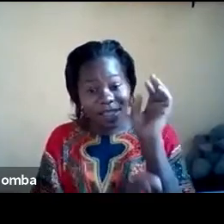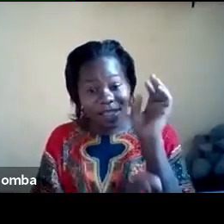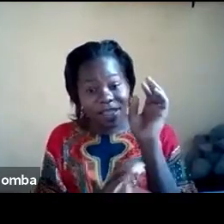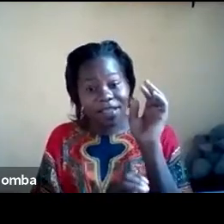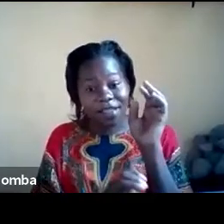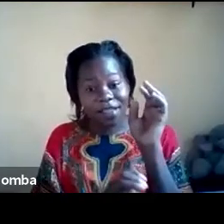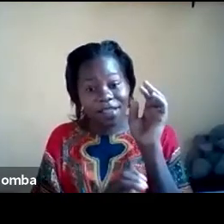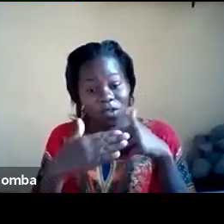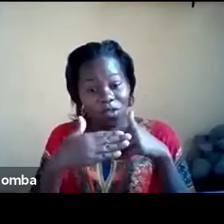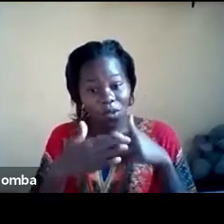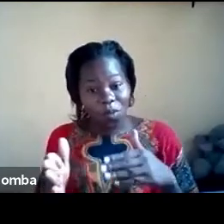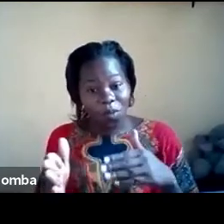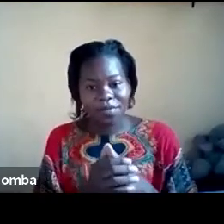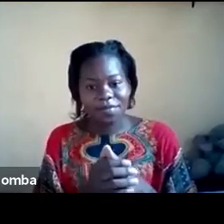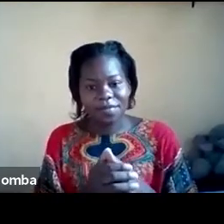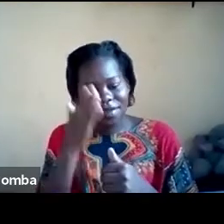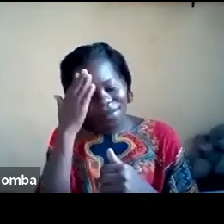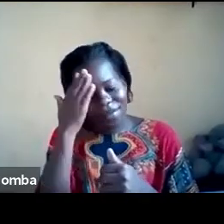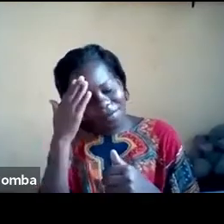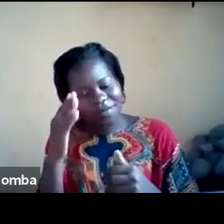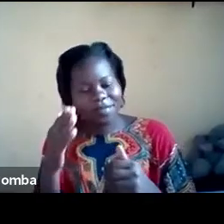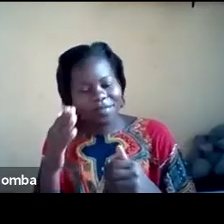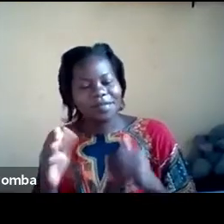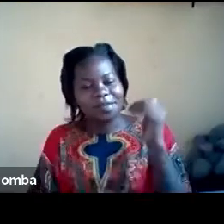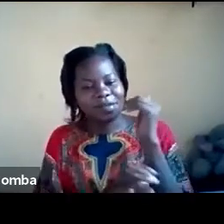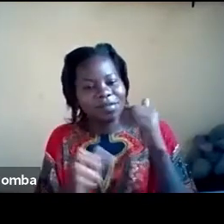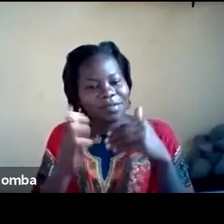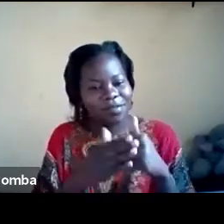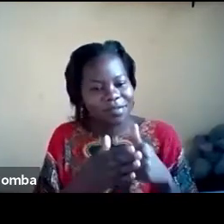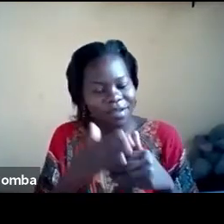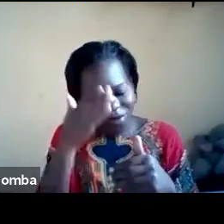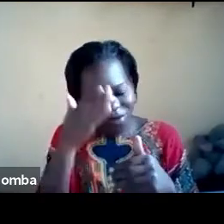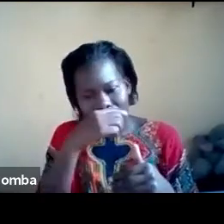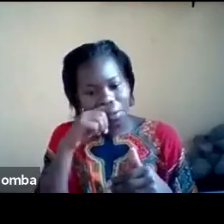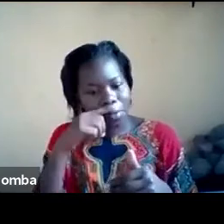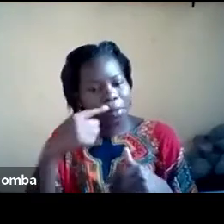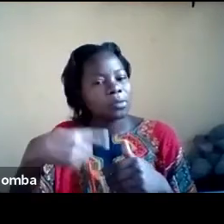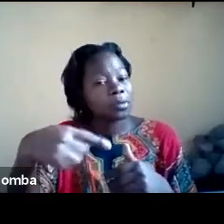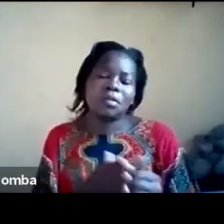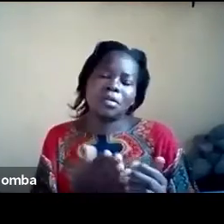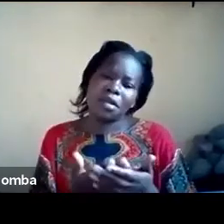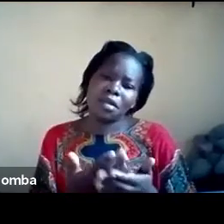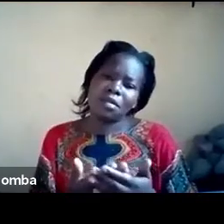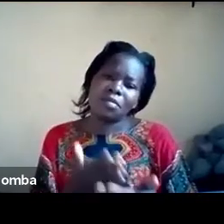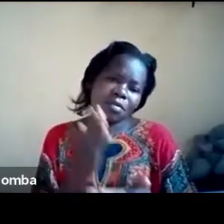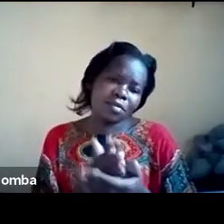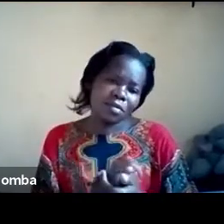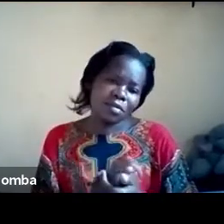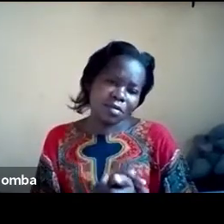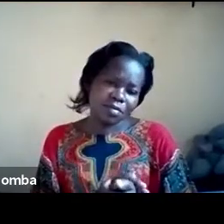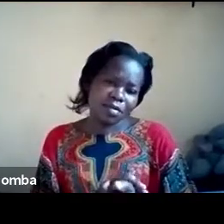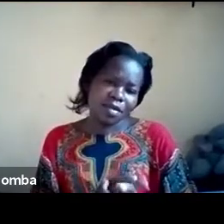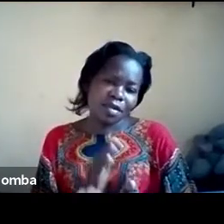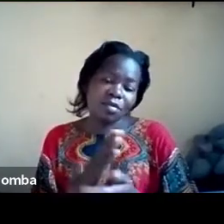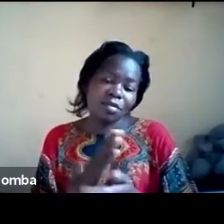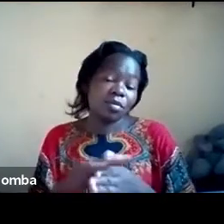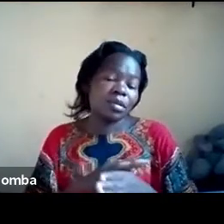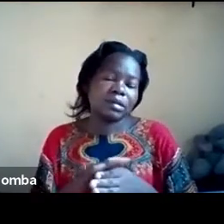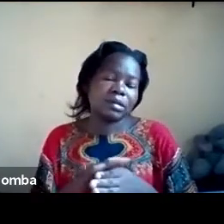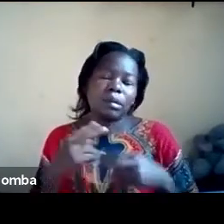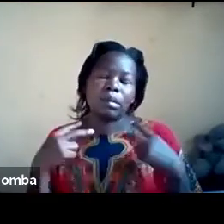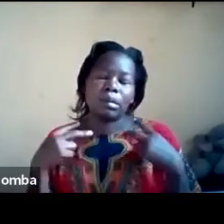oh, Mzee, agenda kuongera yo. I hope it doesn't, because in the business world, it's really choking. So I hope that things normalize, and